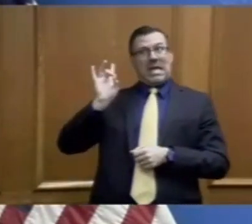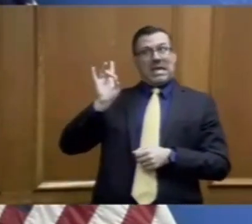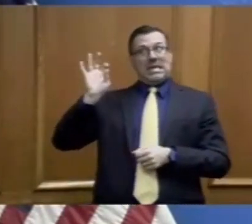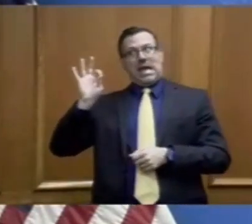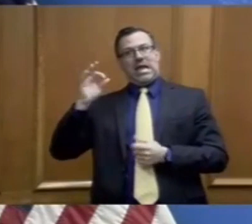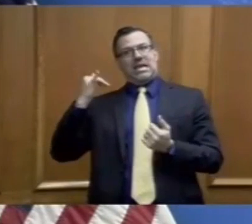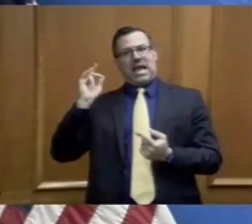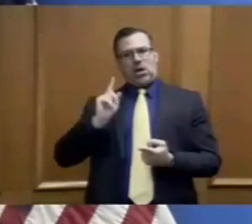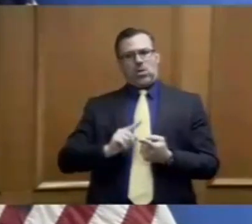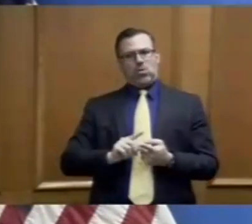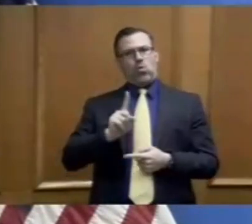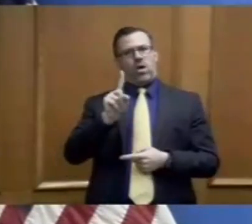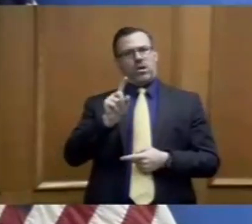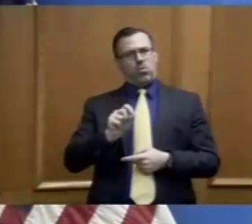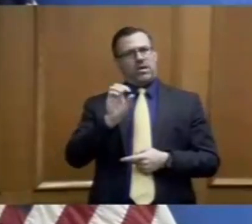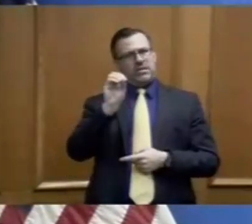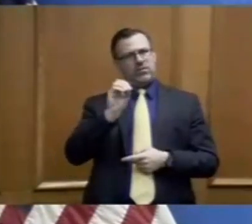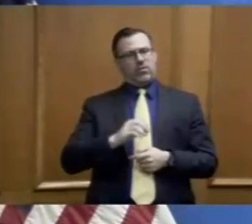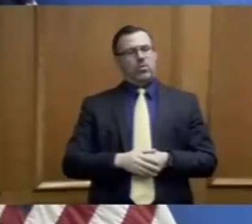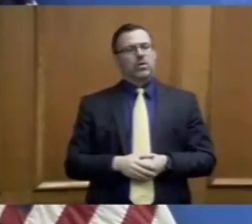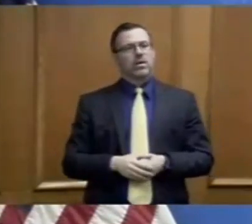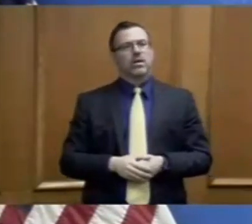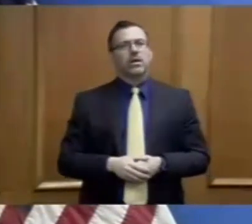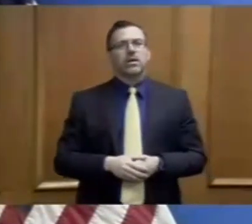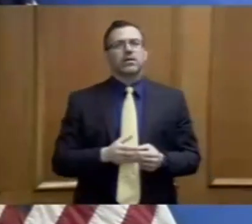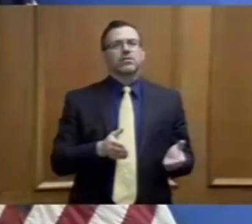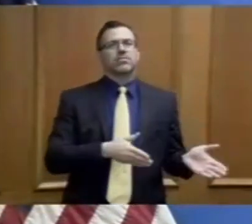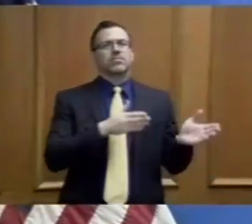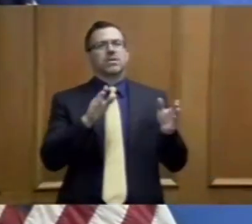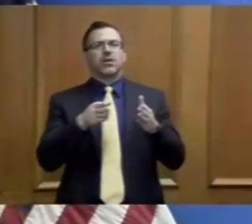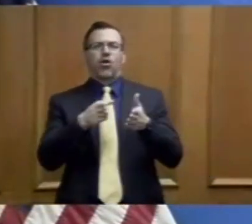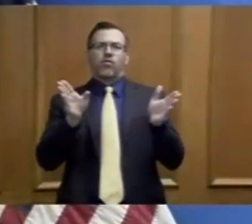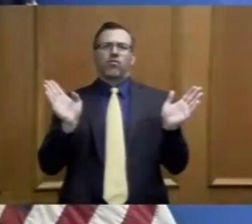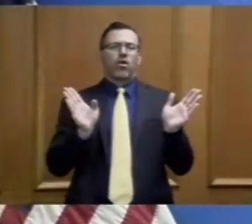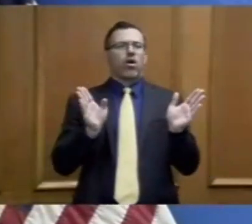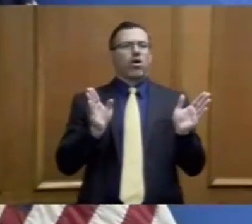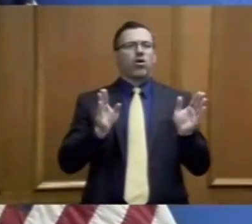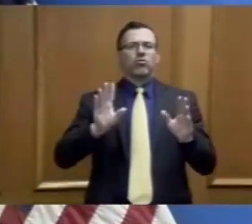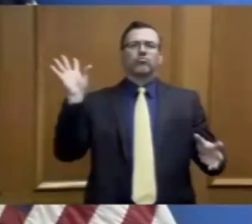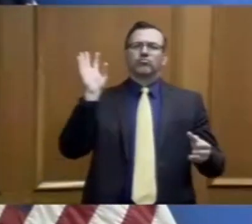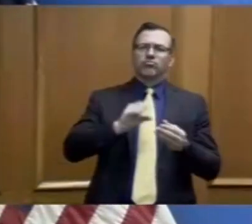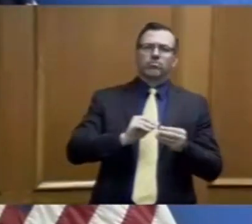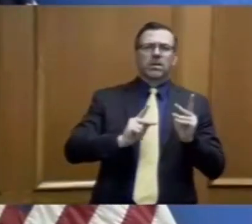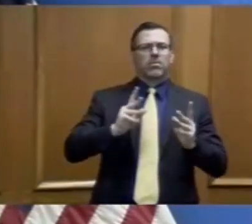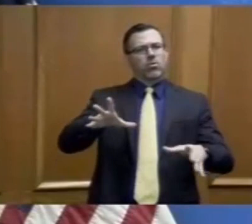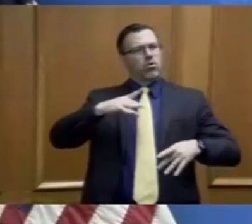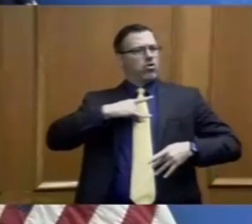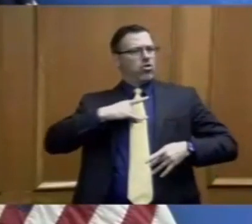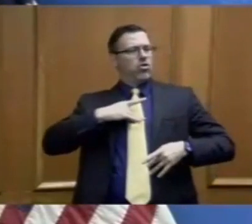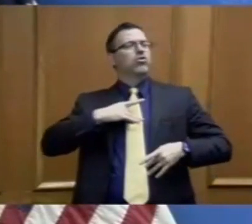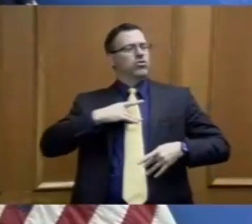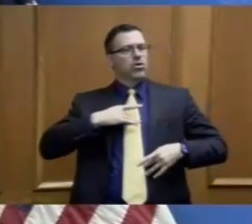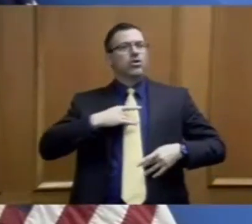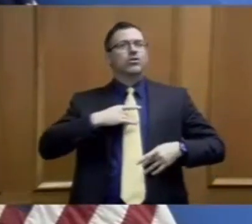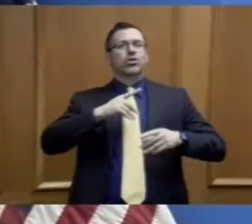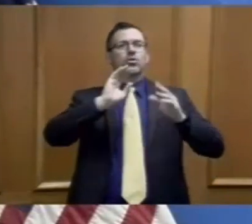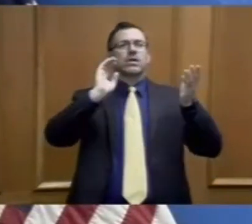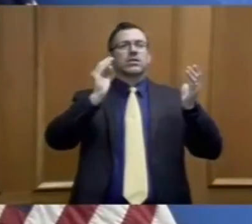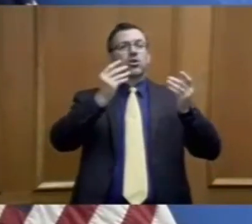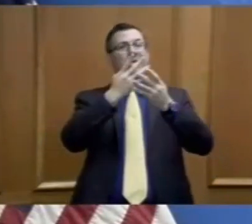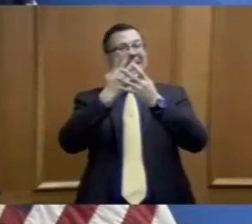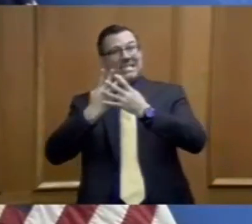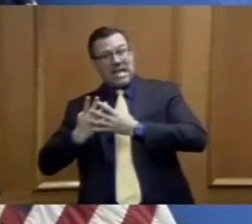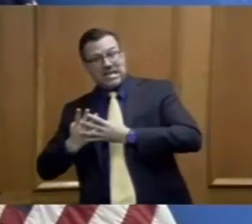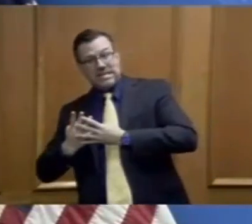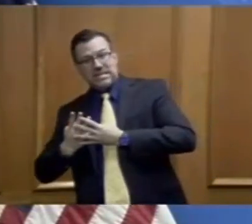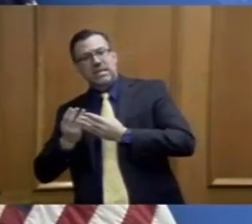at the overall positivity rate, so how many positive cases we have relative to all of the tests we've done.